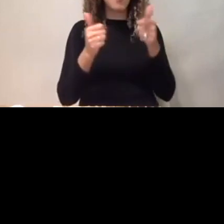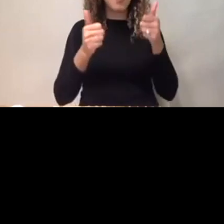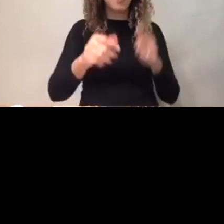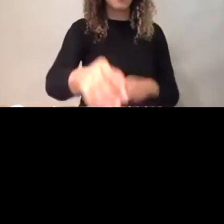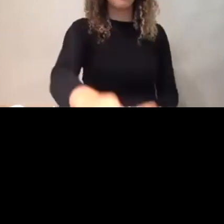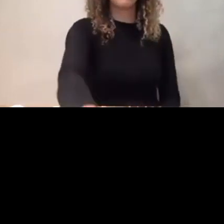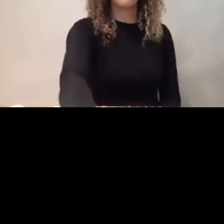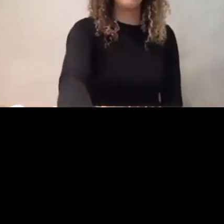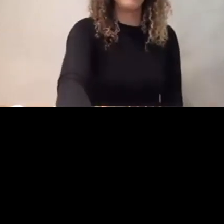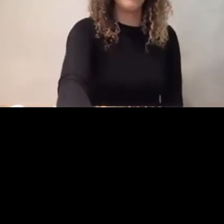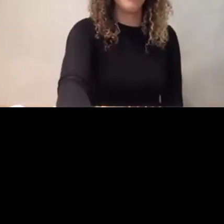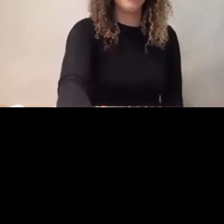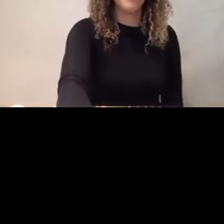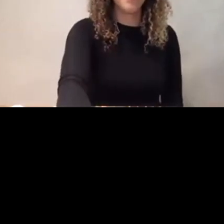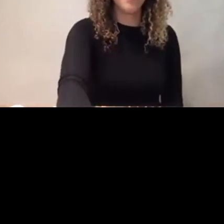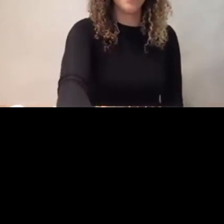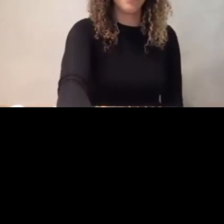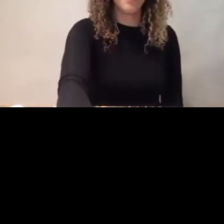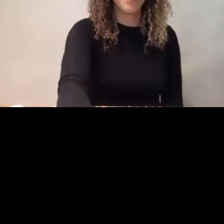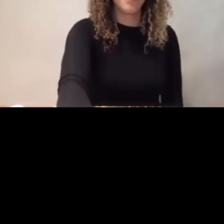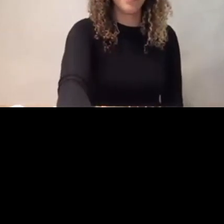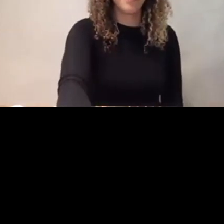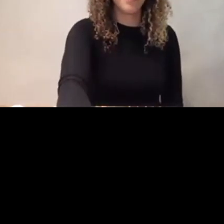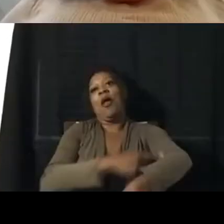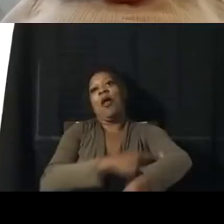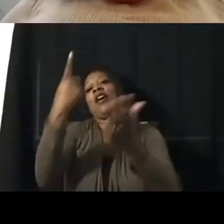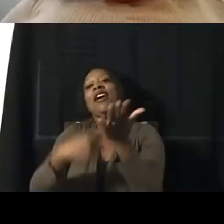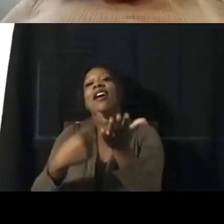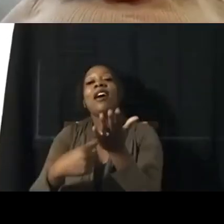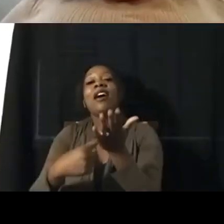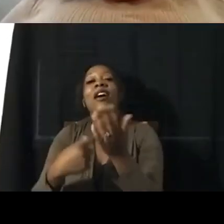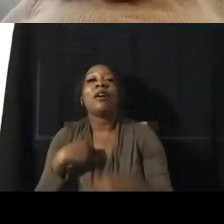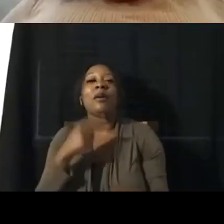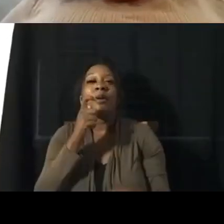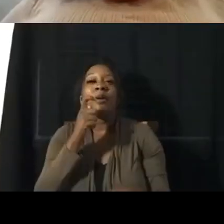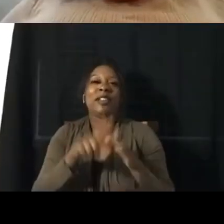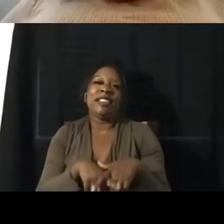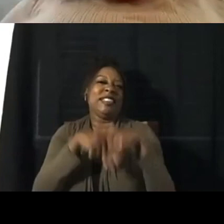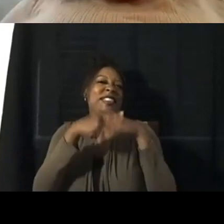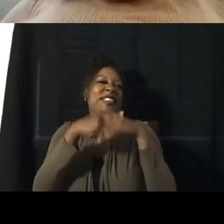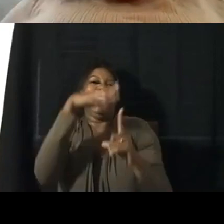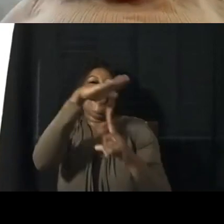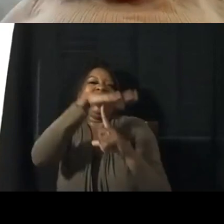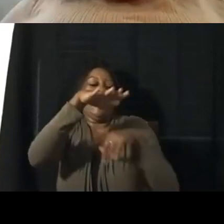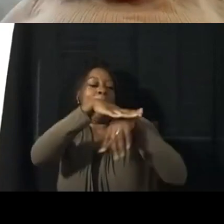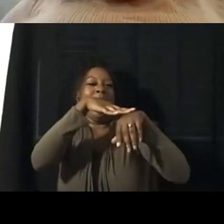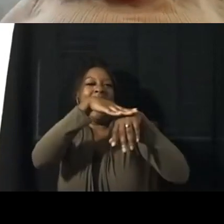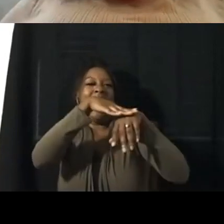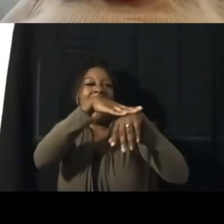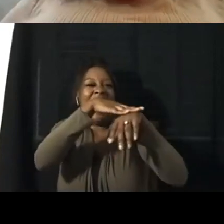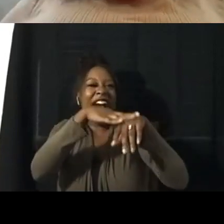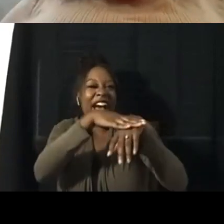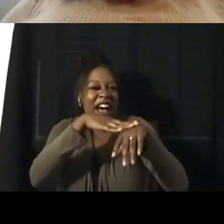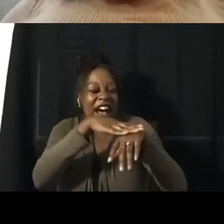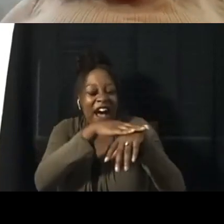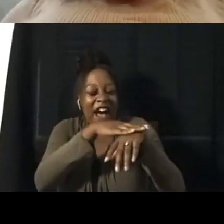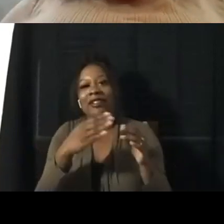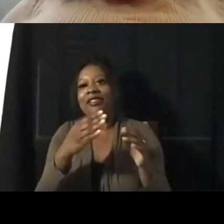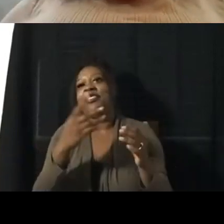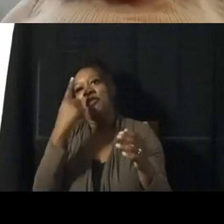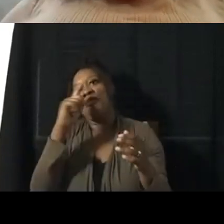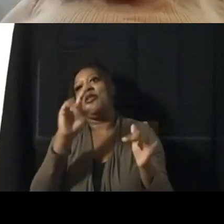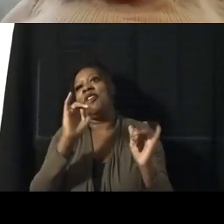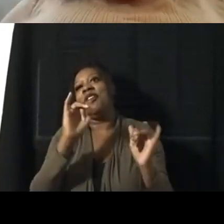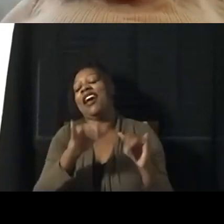I feel like we only began to hit at like the top of the surface of this, and you all have really, really